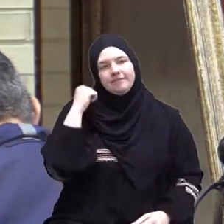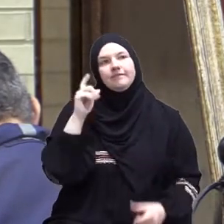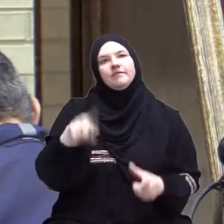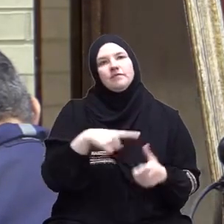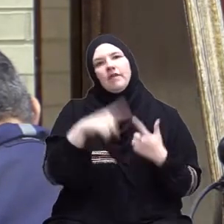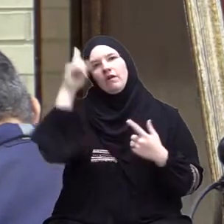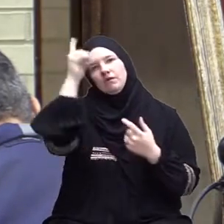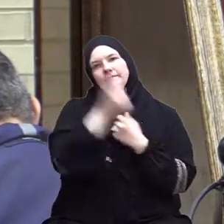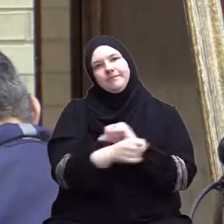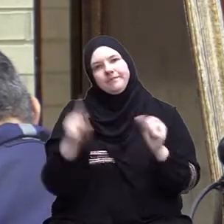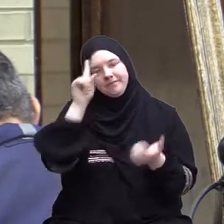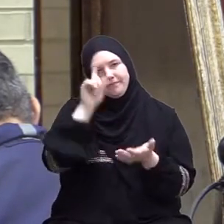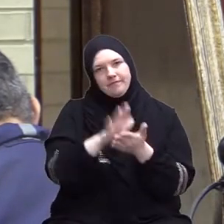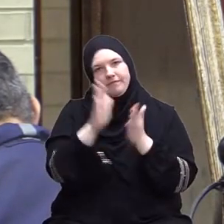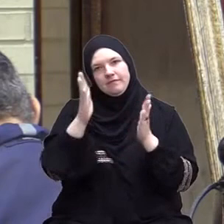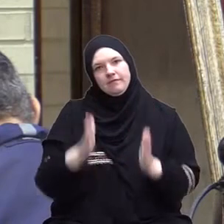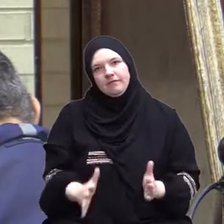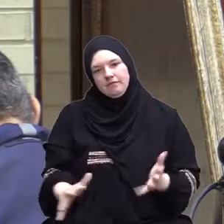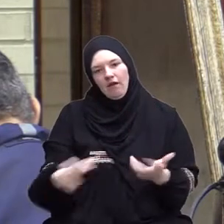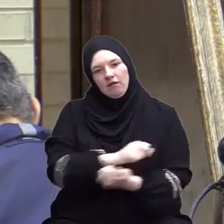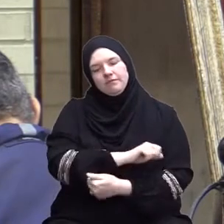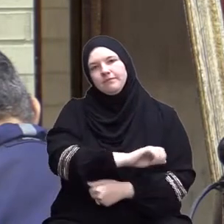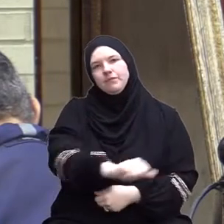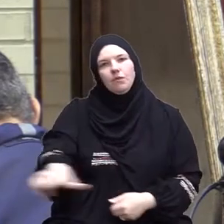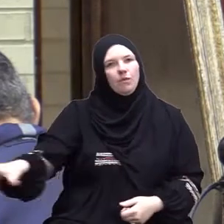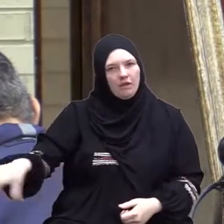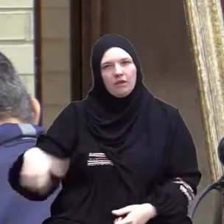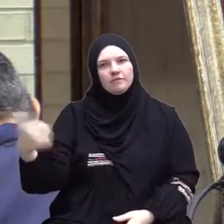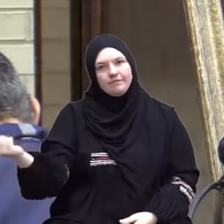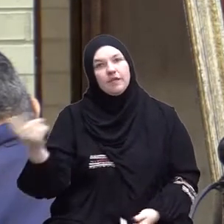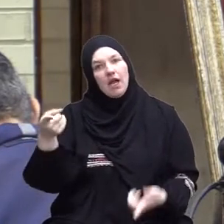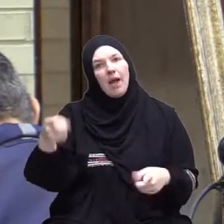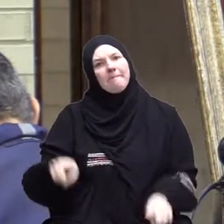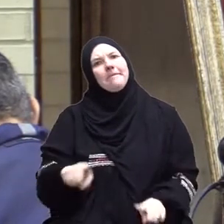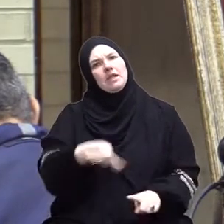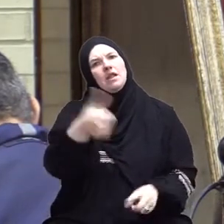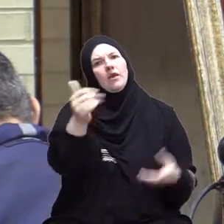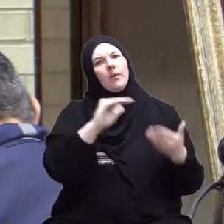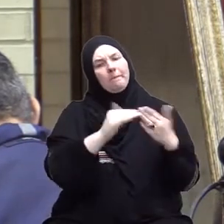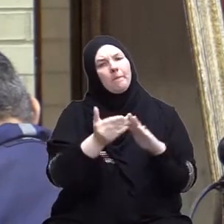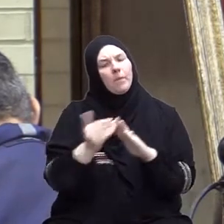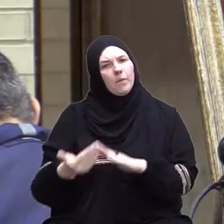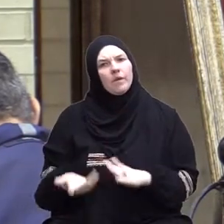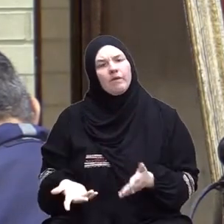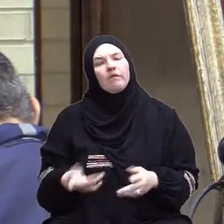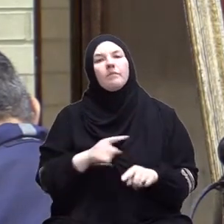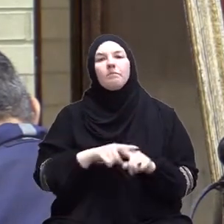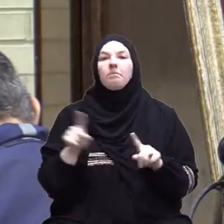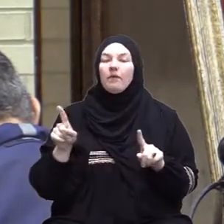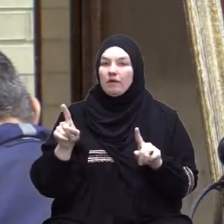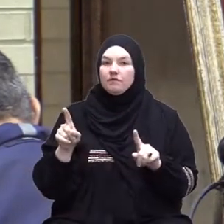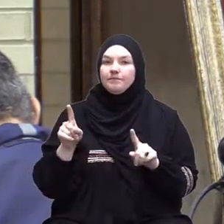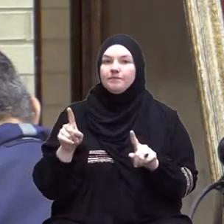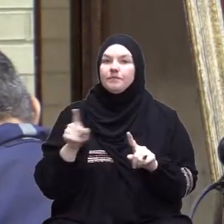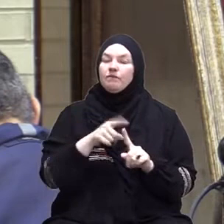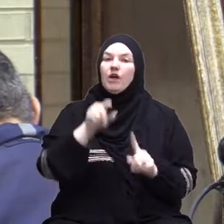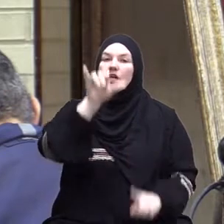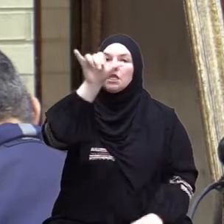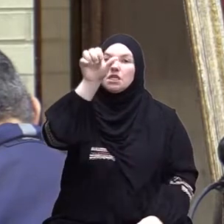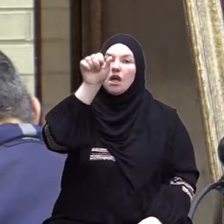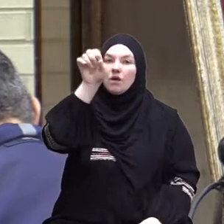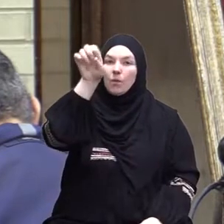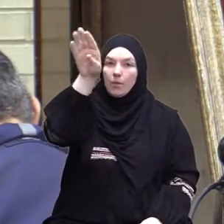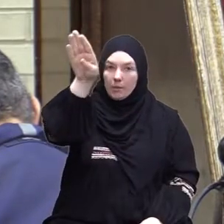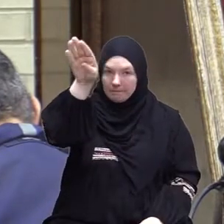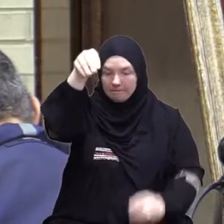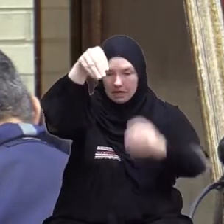the believers and crush all the rest. That happened in previous communities. But from Ya'qub